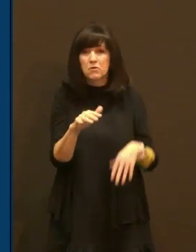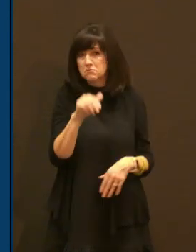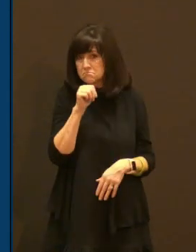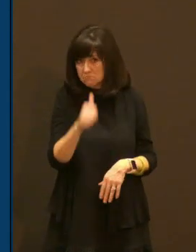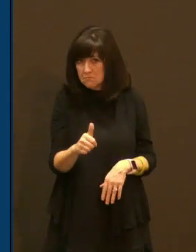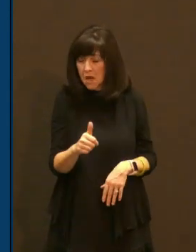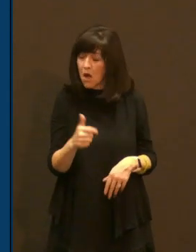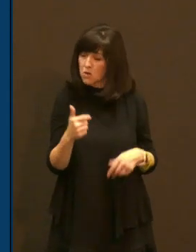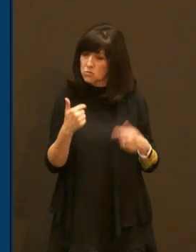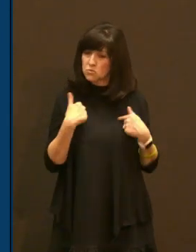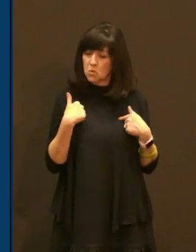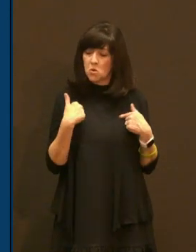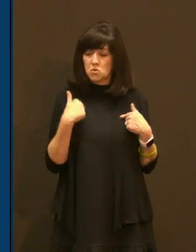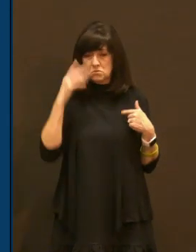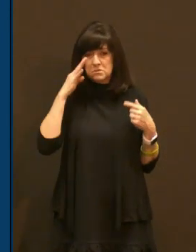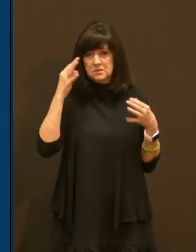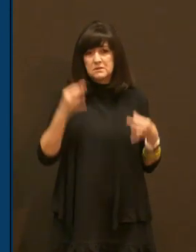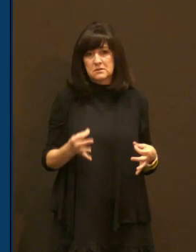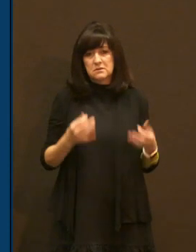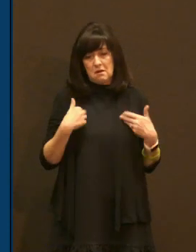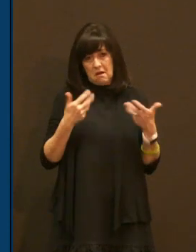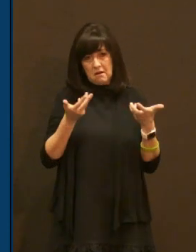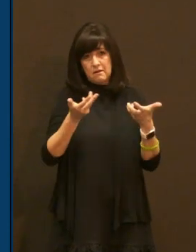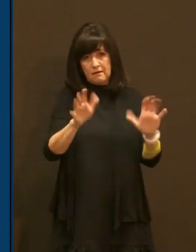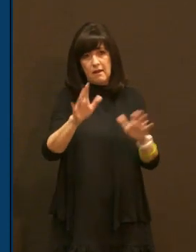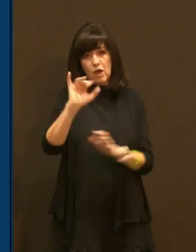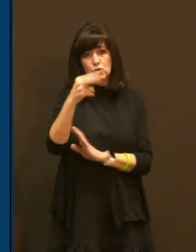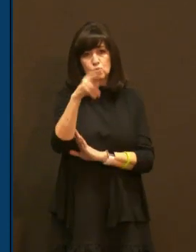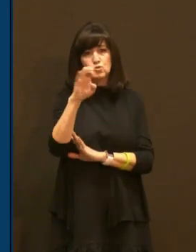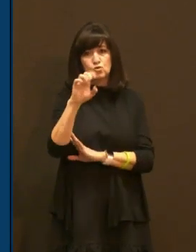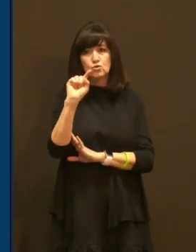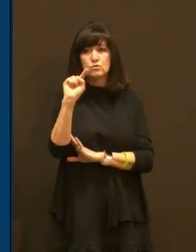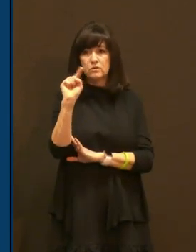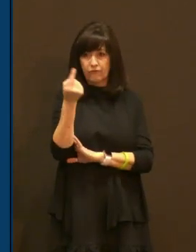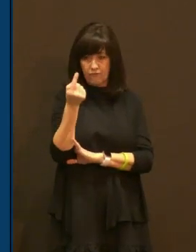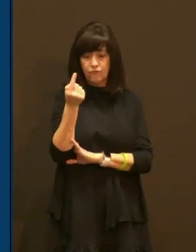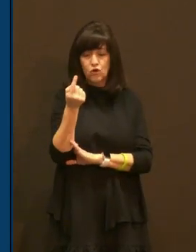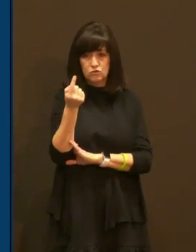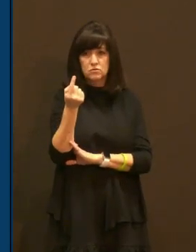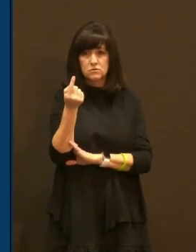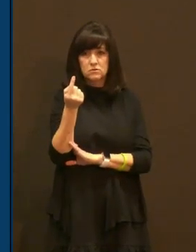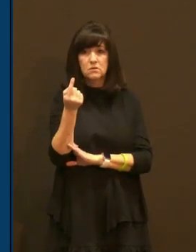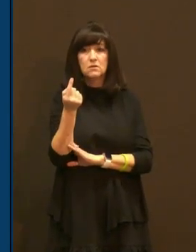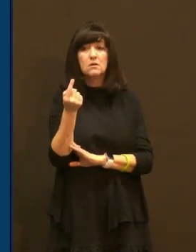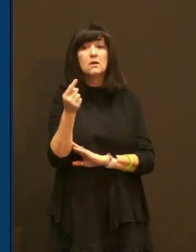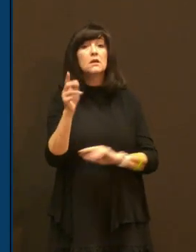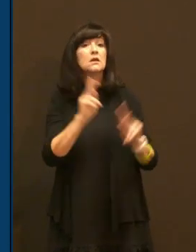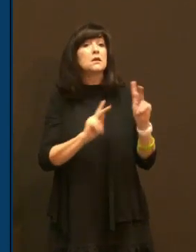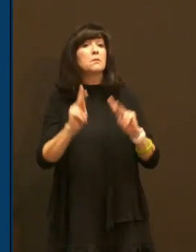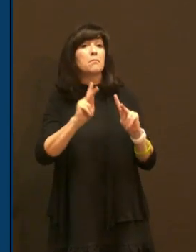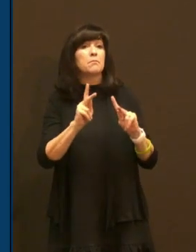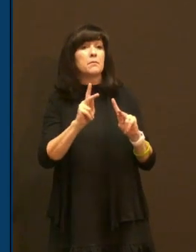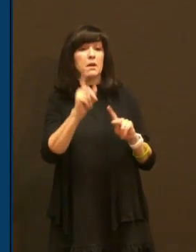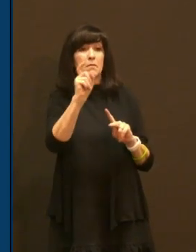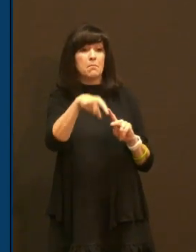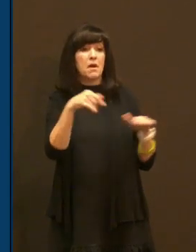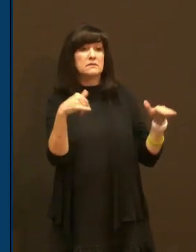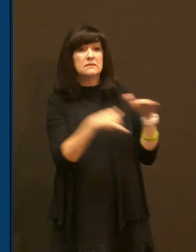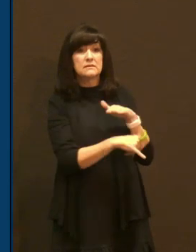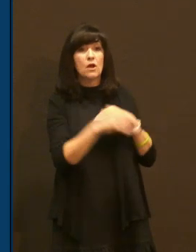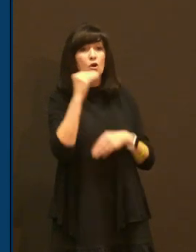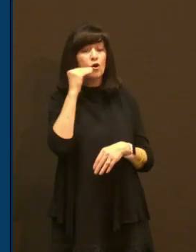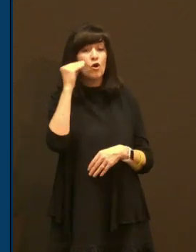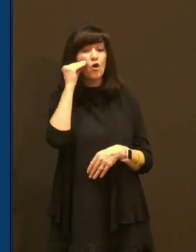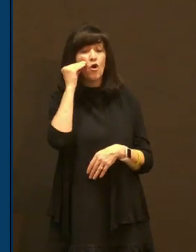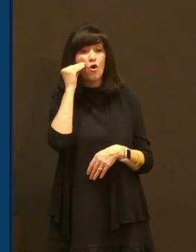June 1st and also lift Delaware's stay-at-home order effective June 1st. But we're not asking Delawareans